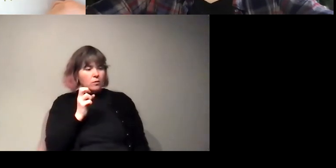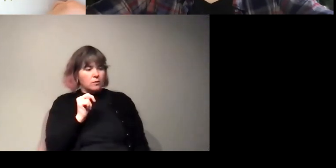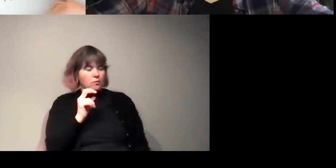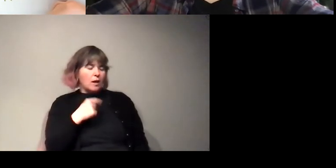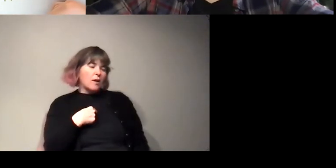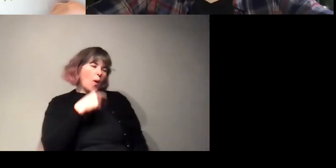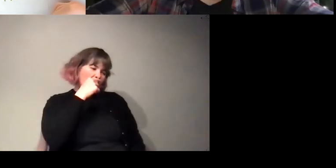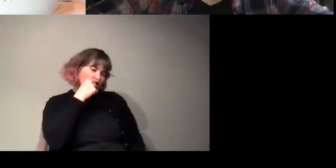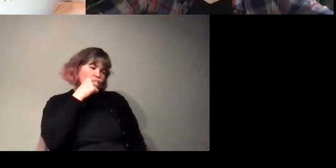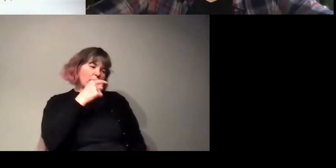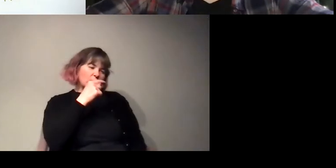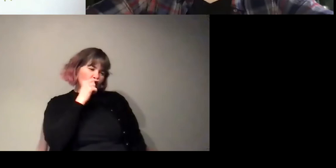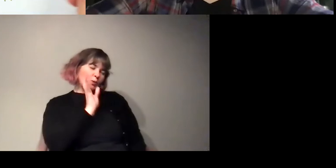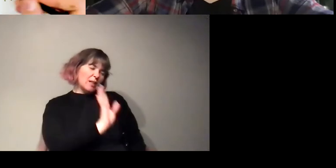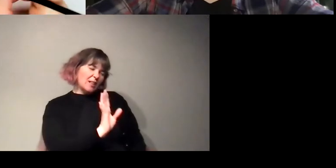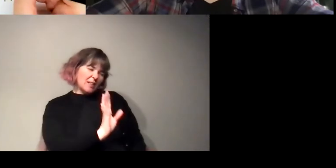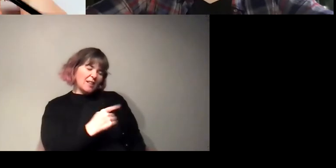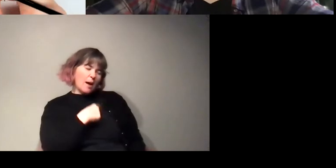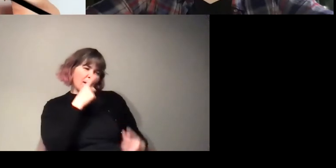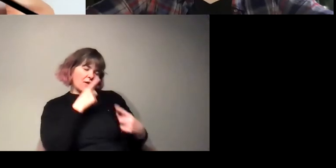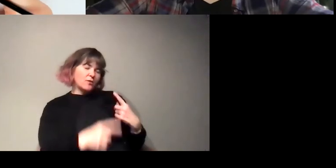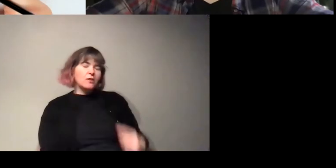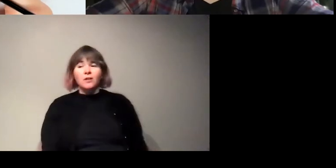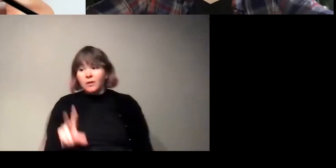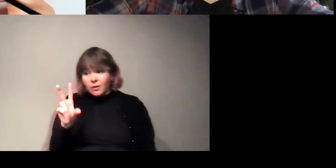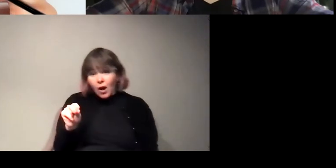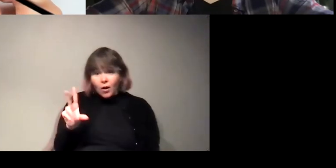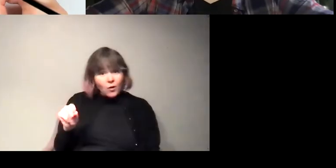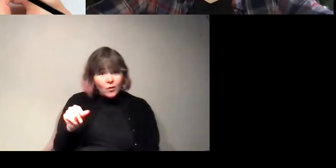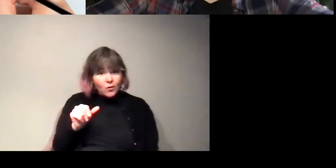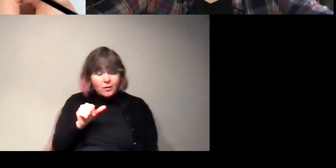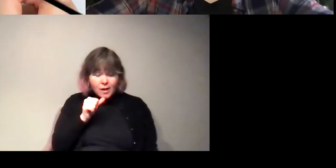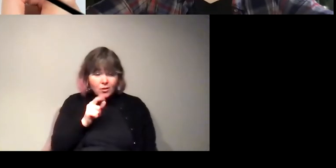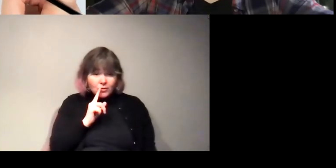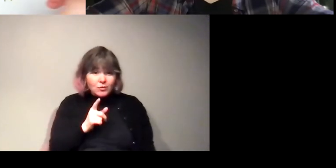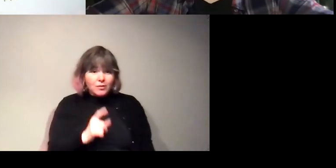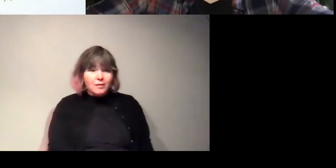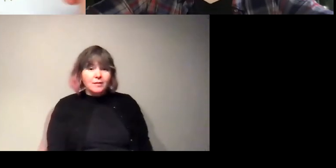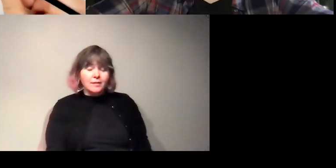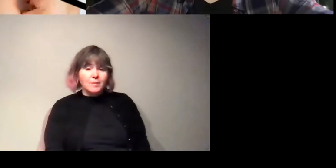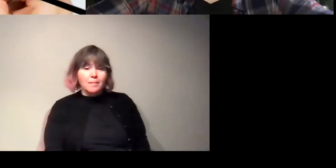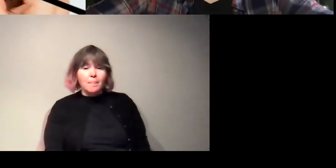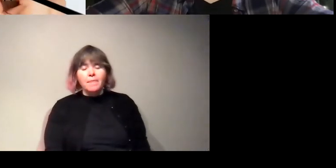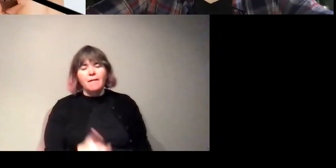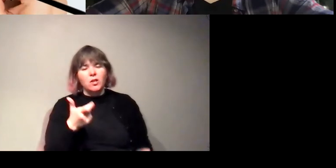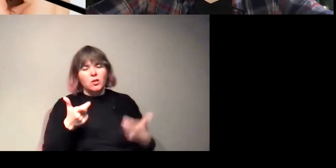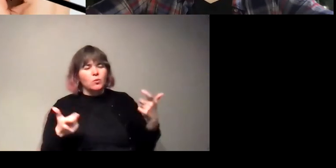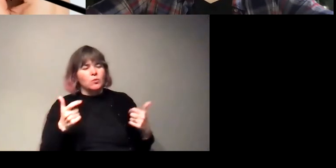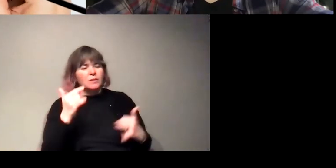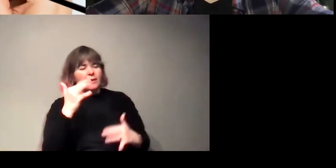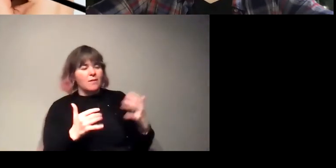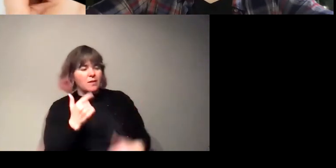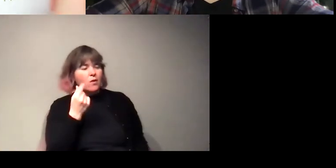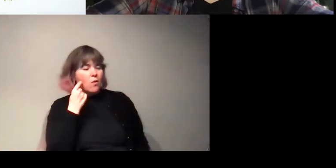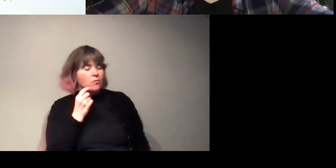achoo, achoo, ha ha ha. It's like, no, that's not true. But there's huge diversity of goldenrods, and they're